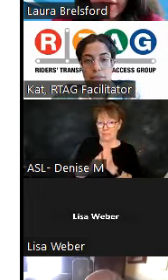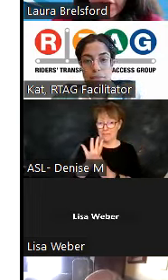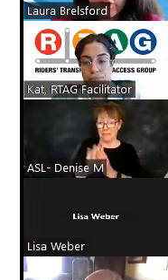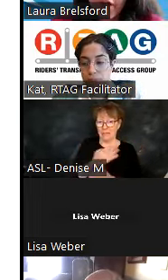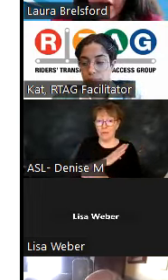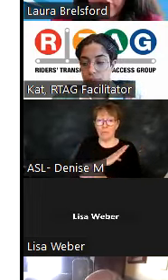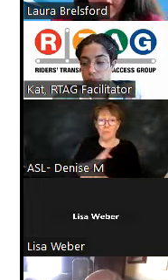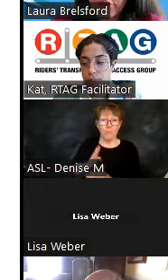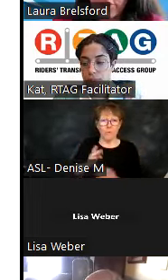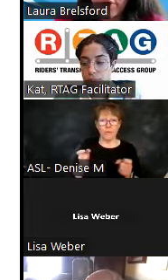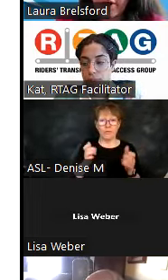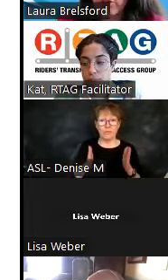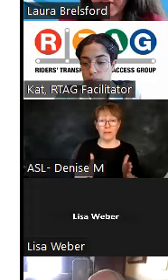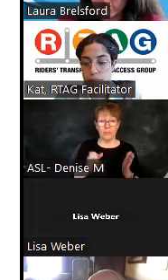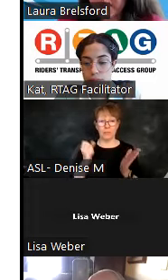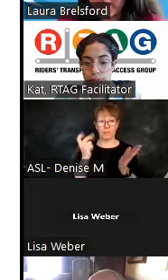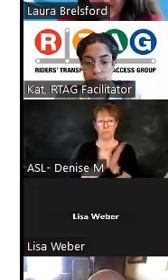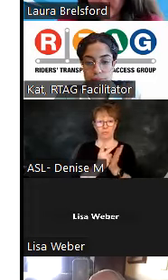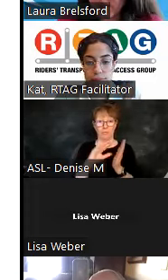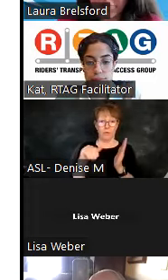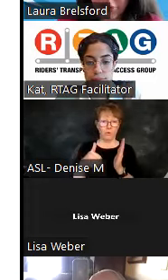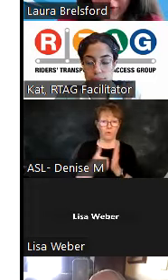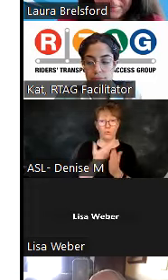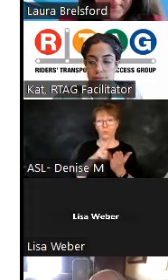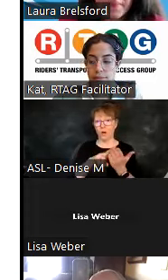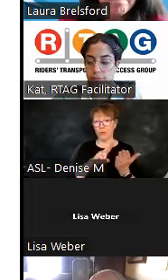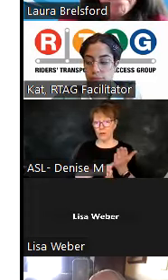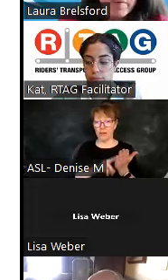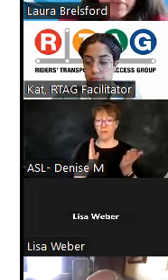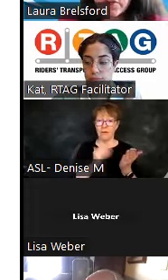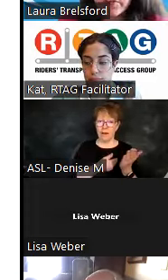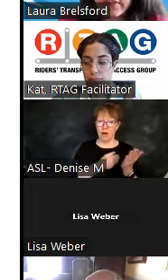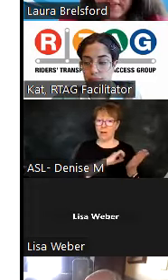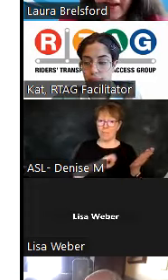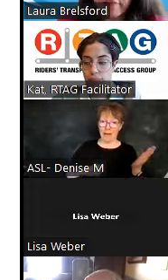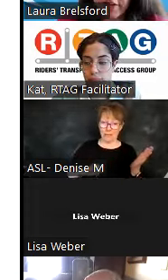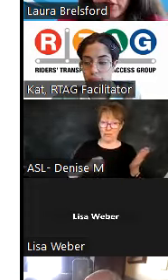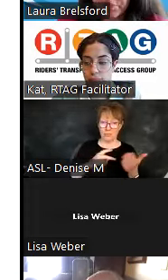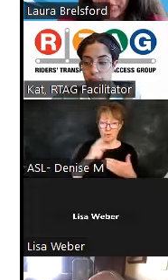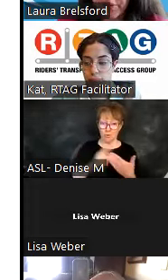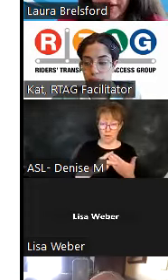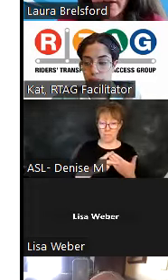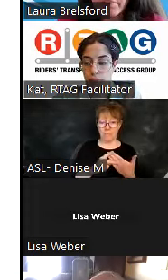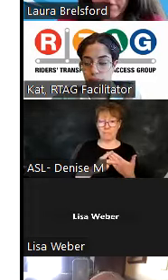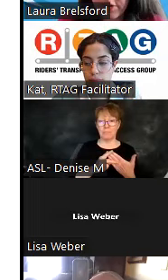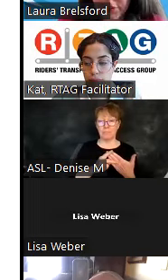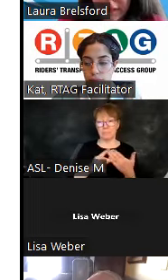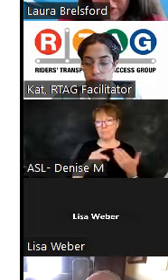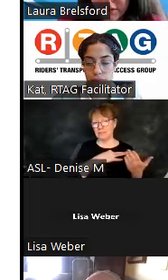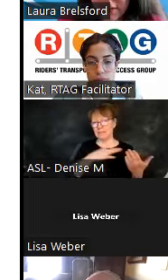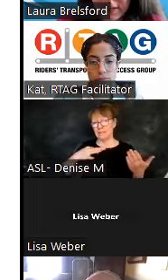approved a new contract for our transit ambassador program. These are the staff that are deployed at a number of